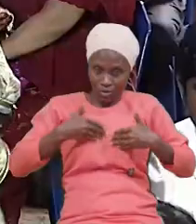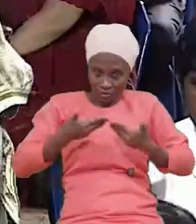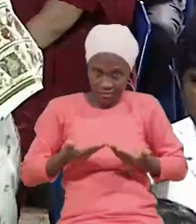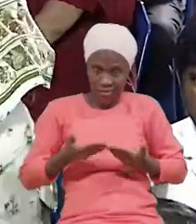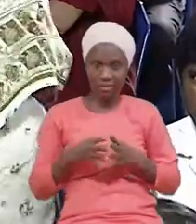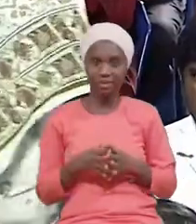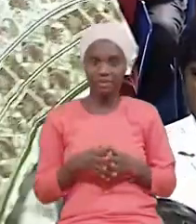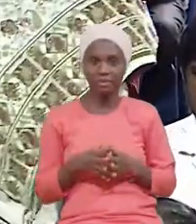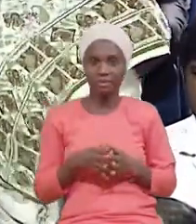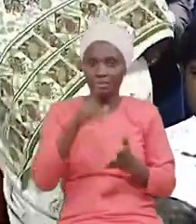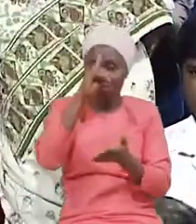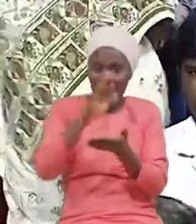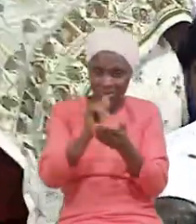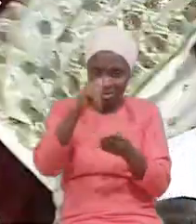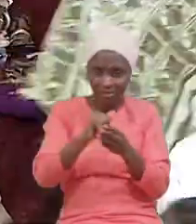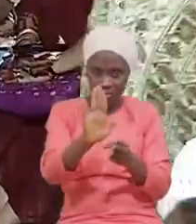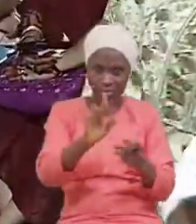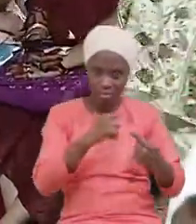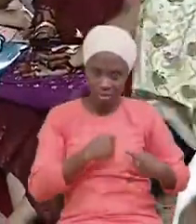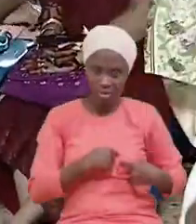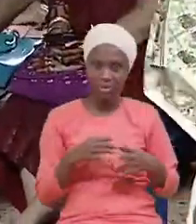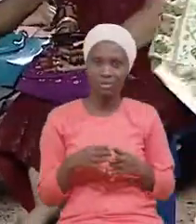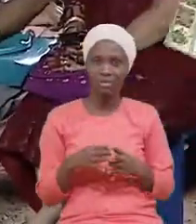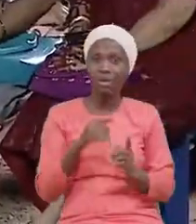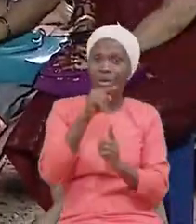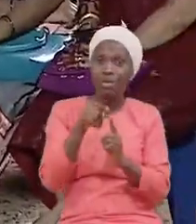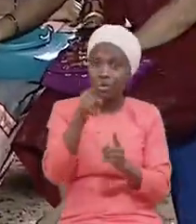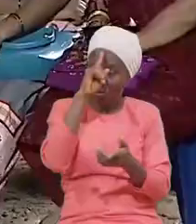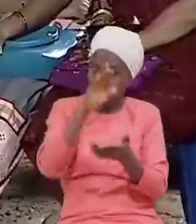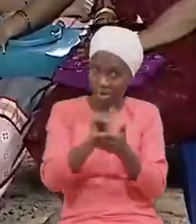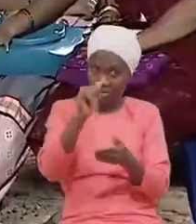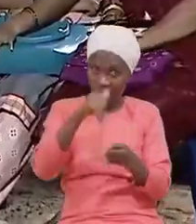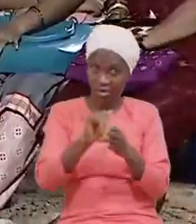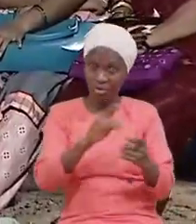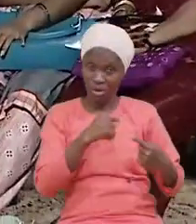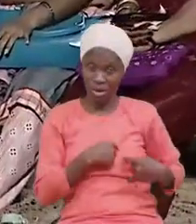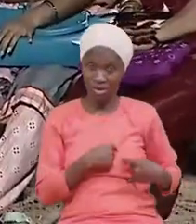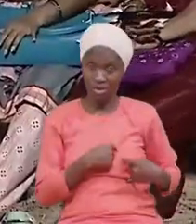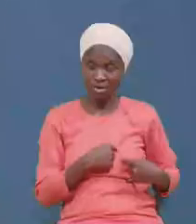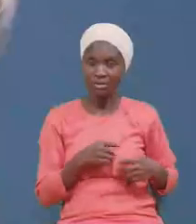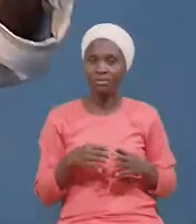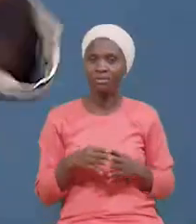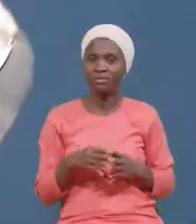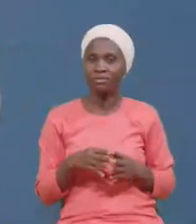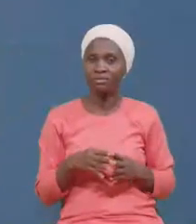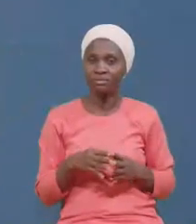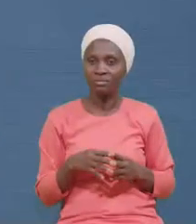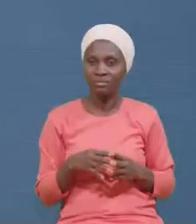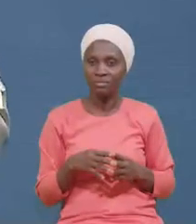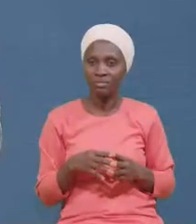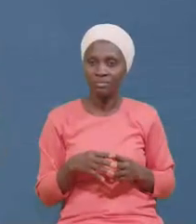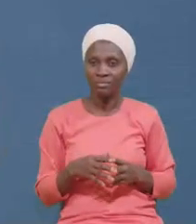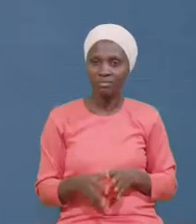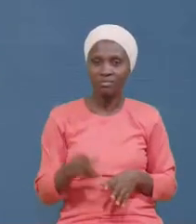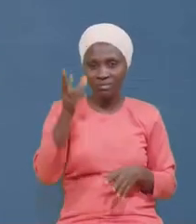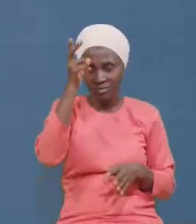oppukondi believe in your heart mee hrudayamulo viswasinchandi when you believe in your heart mee hrudayamulo viswasinchaga your neighbor cannot tell what you are thinking